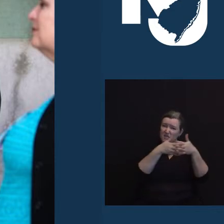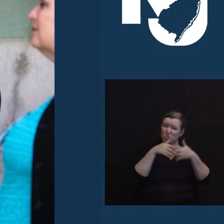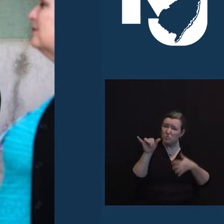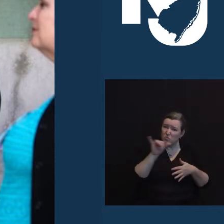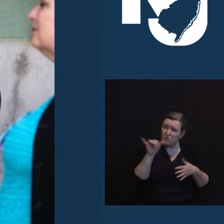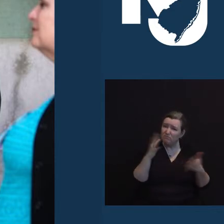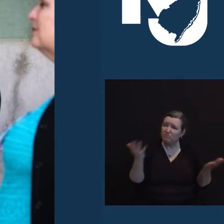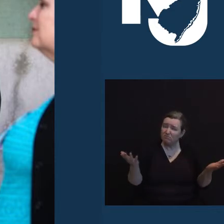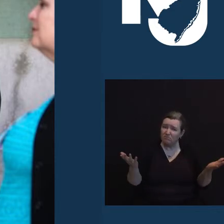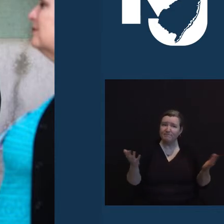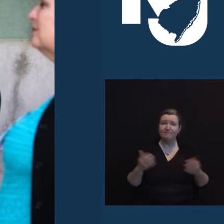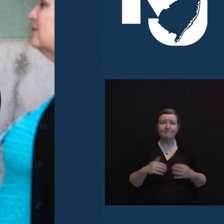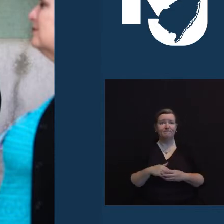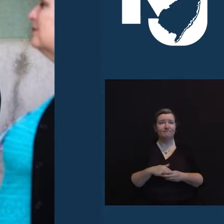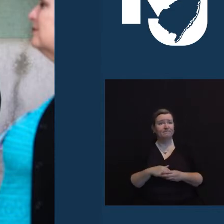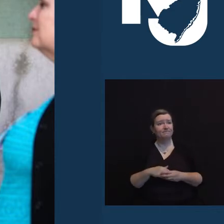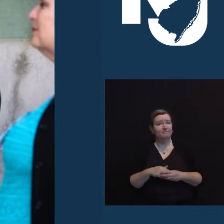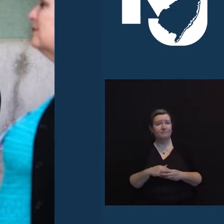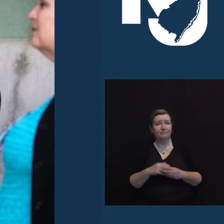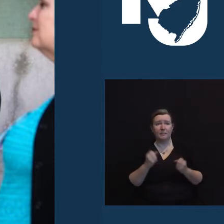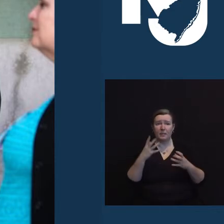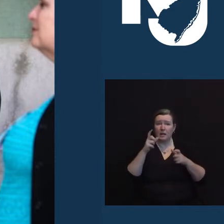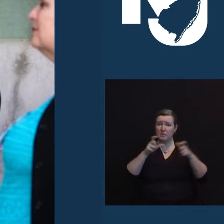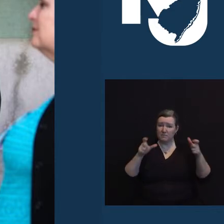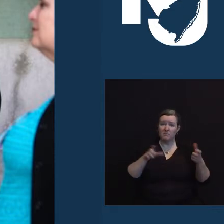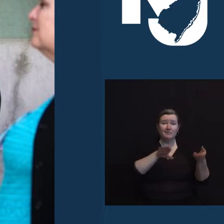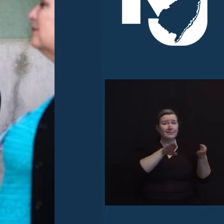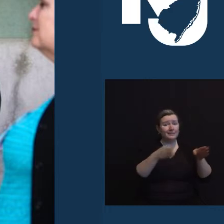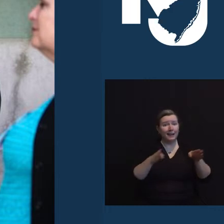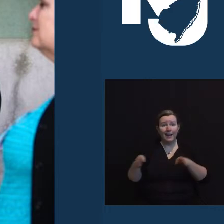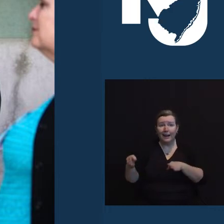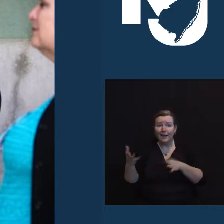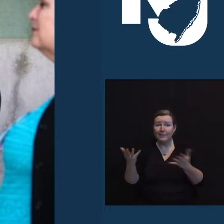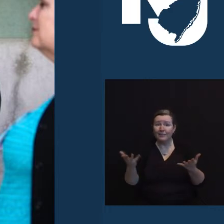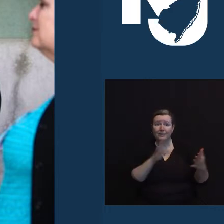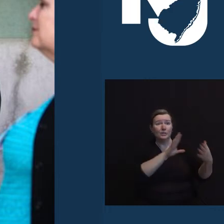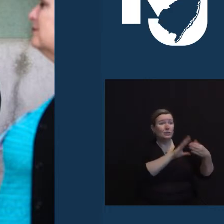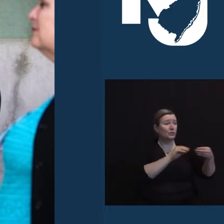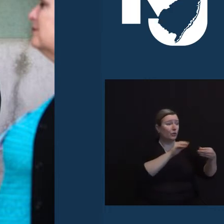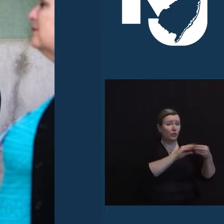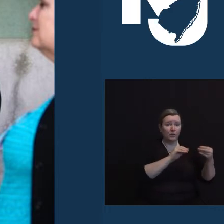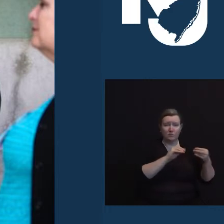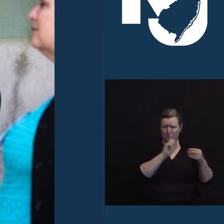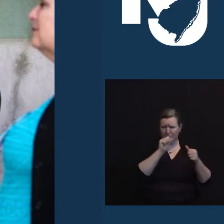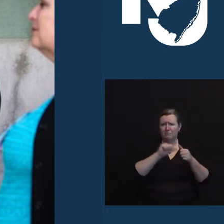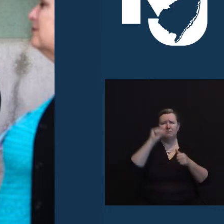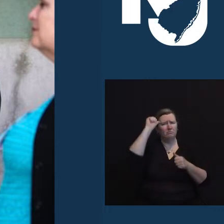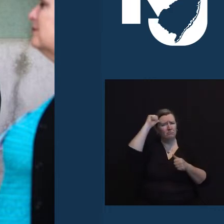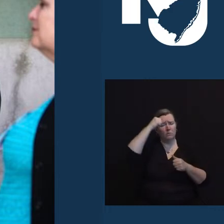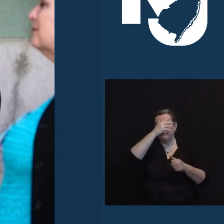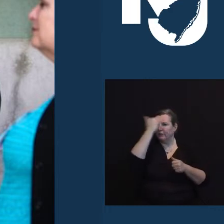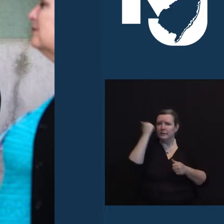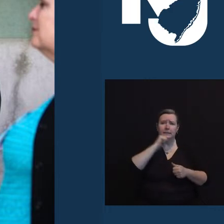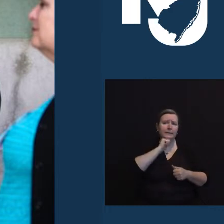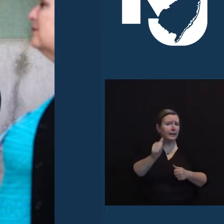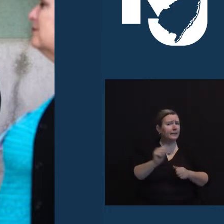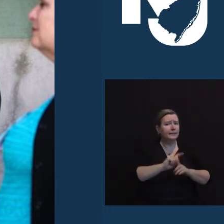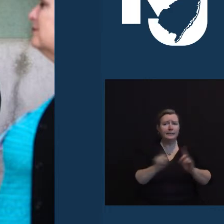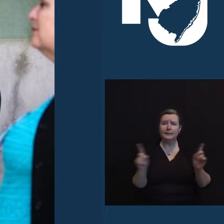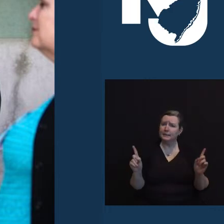must not be lost of history. And I should note that, Eddie, if I'm not mistaken, you are the son of Holocaust